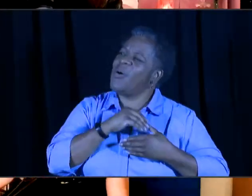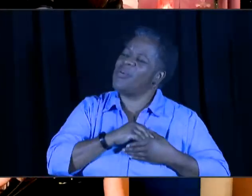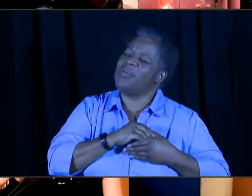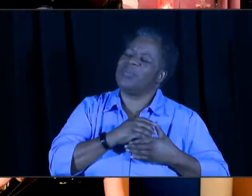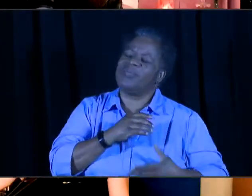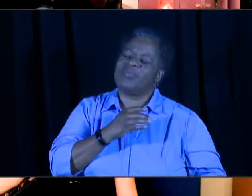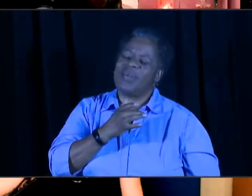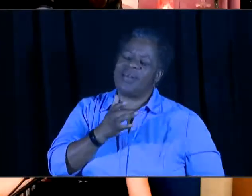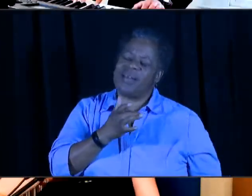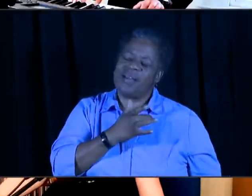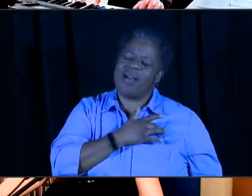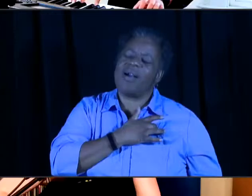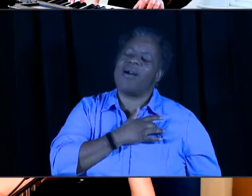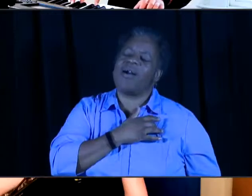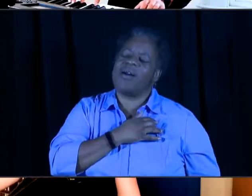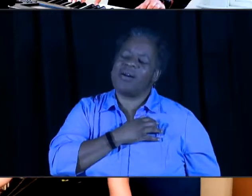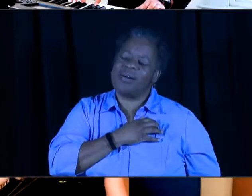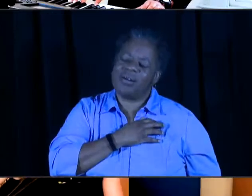heart.